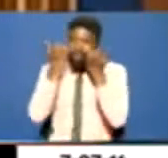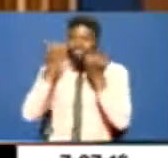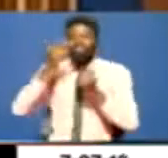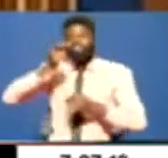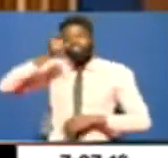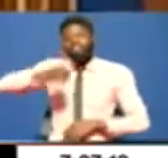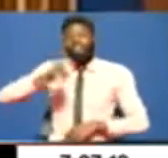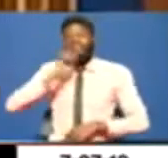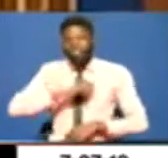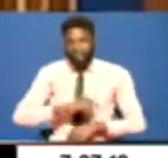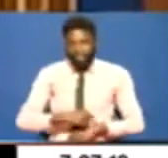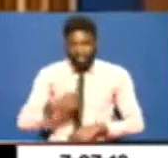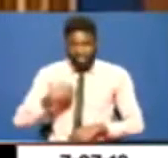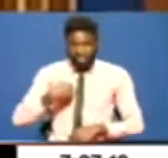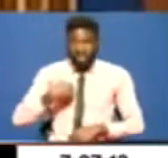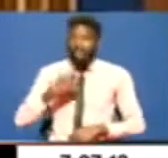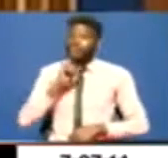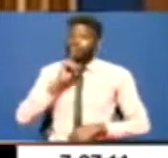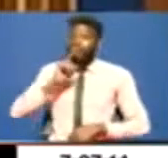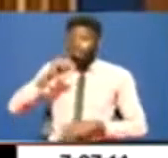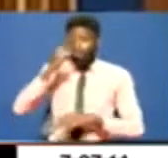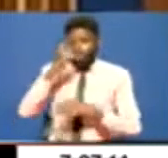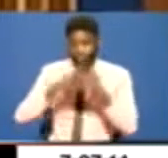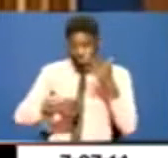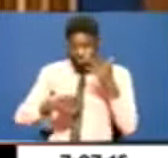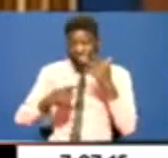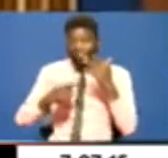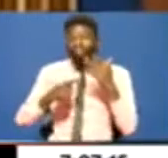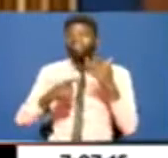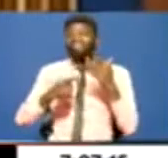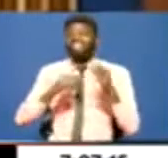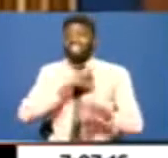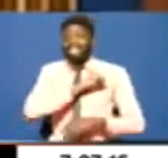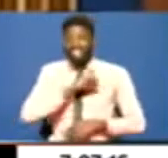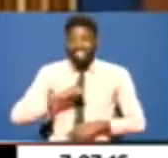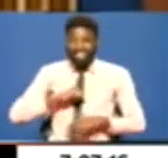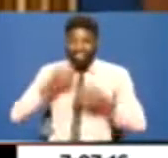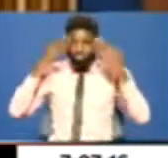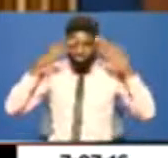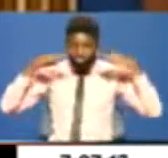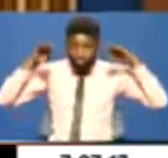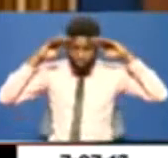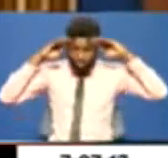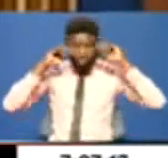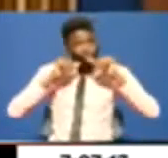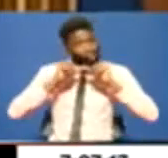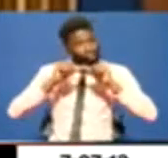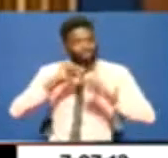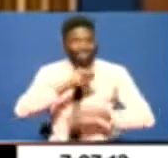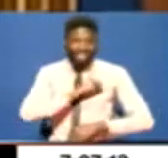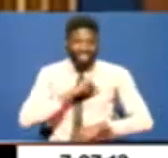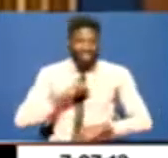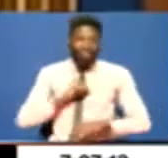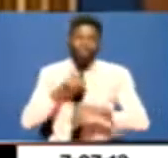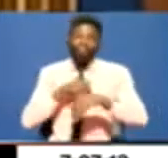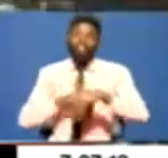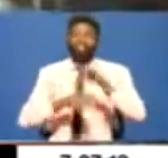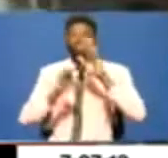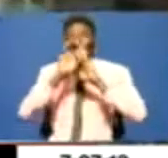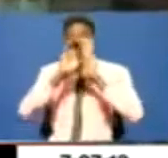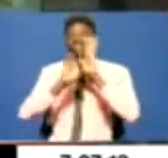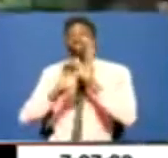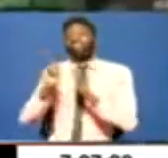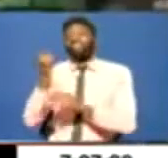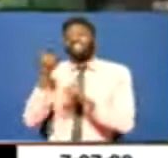Senator Dr. Isaac Mwaura Maigua, CBS MP, remains a senator in accordance with the Constitution of Kenya and the Senate Standing